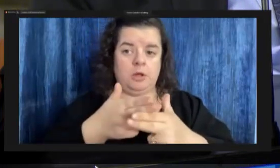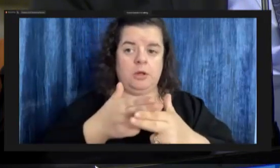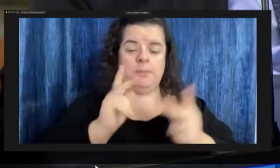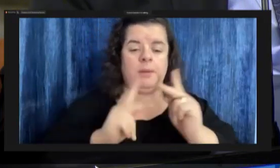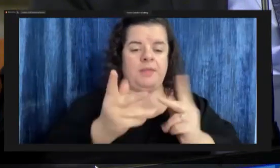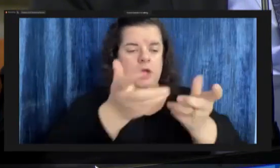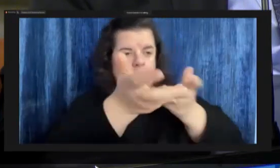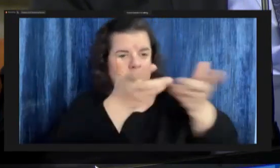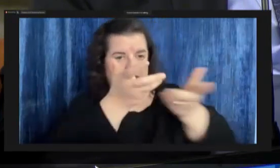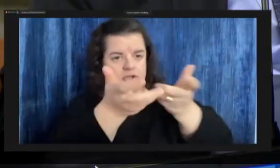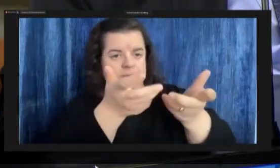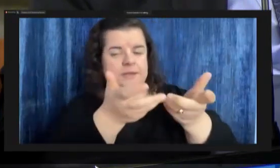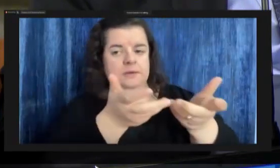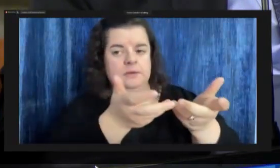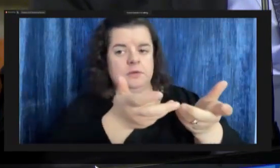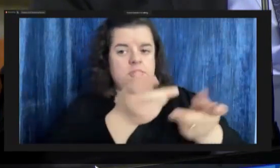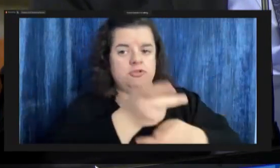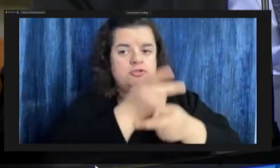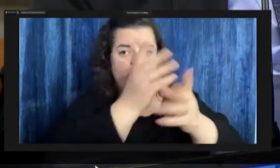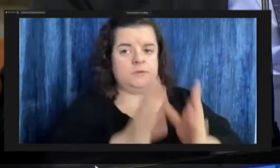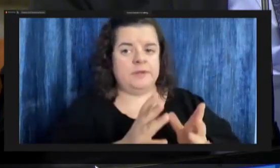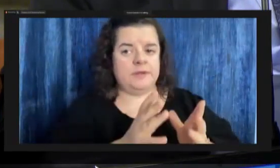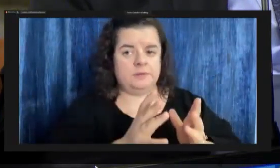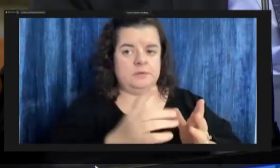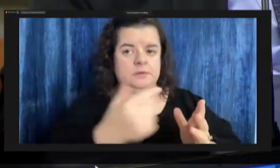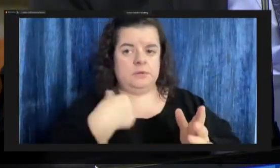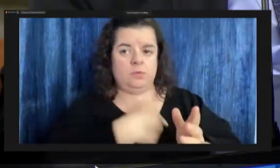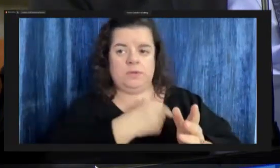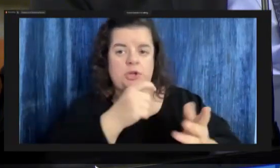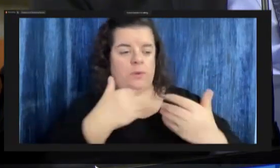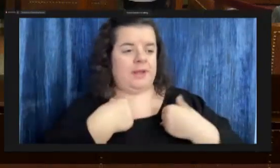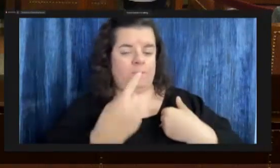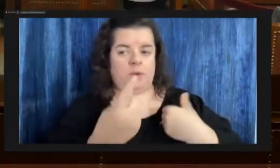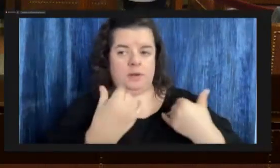engagement supervisor by doing this, because we don't have one now?